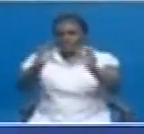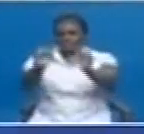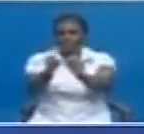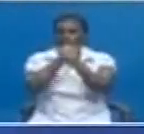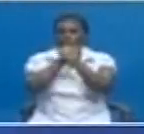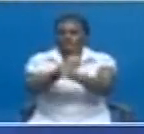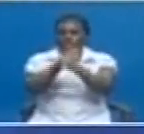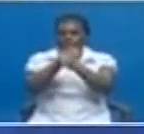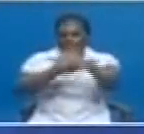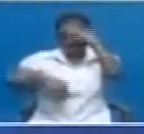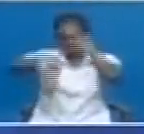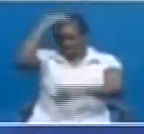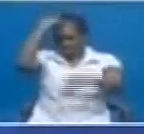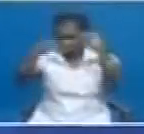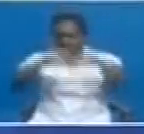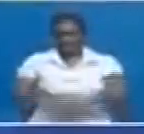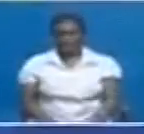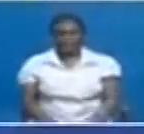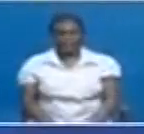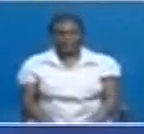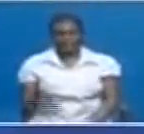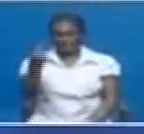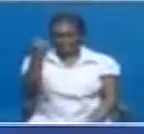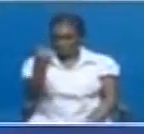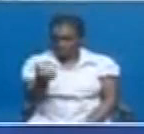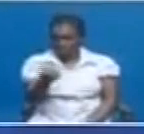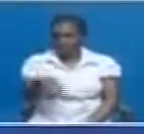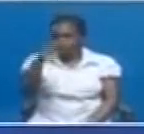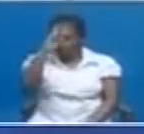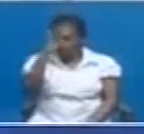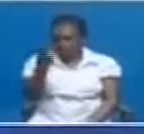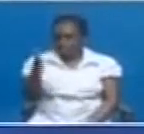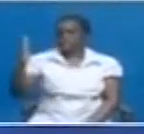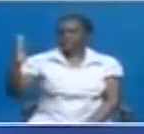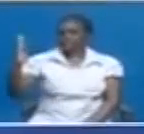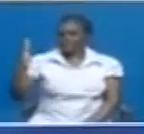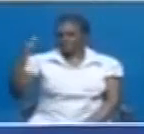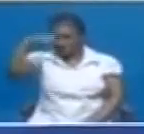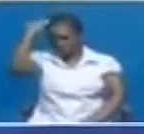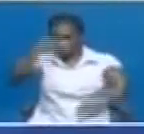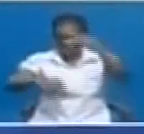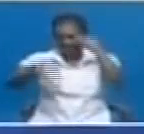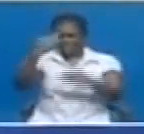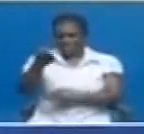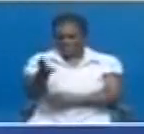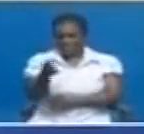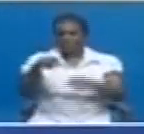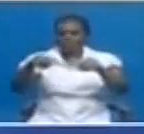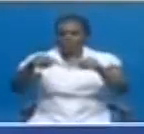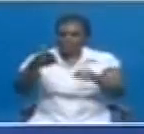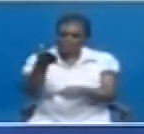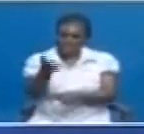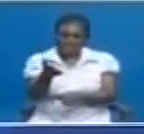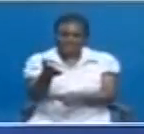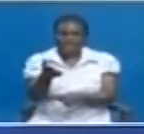secure institutions of higher learning. With minimal presence of the police, security in universities and constituent colleges is